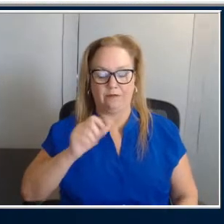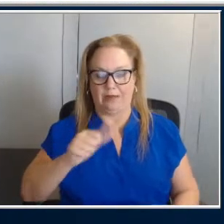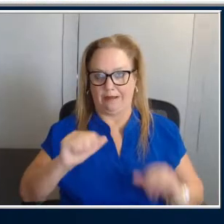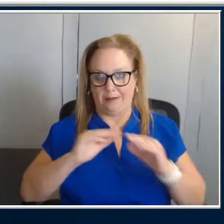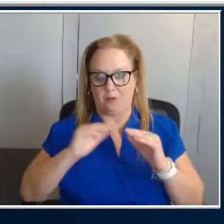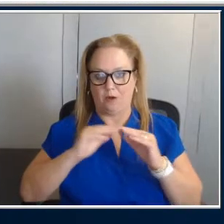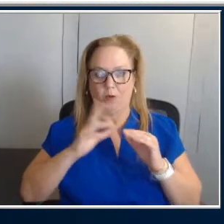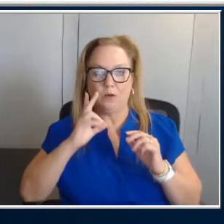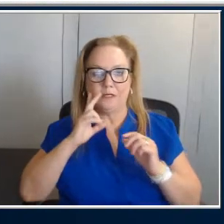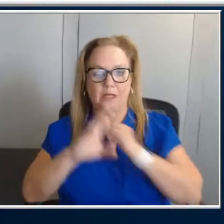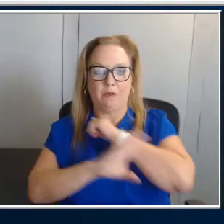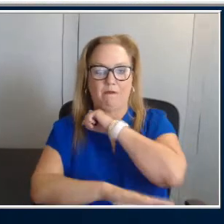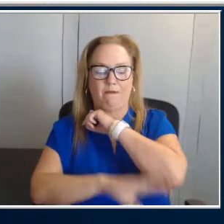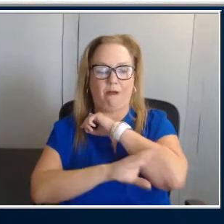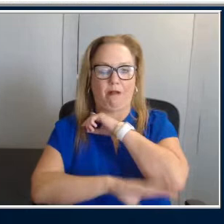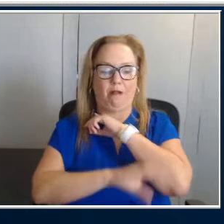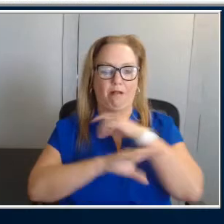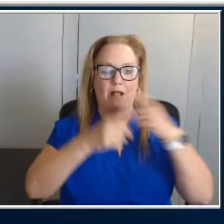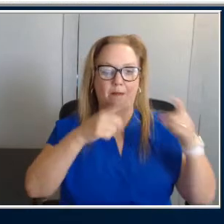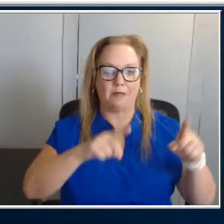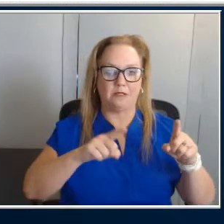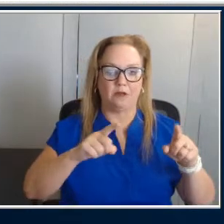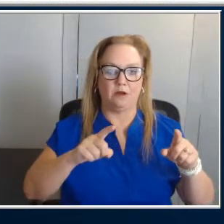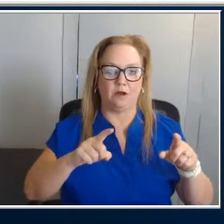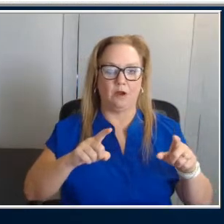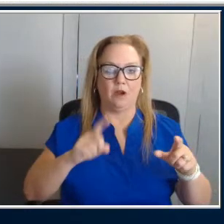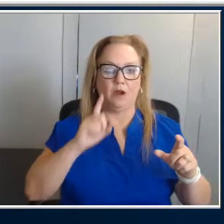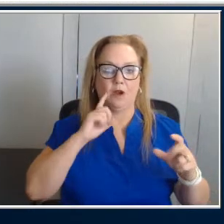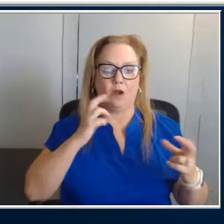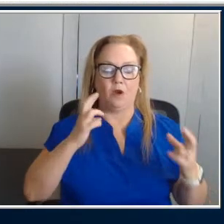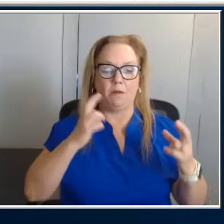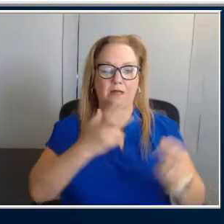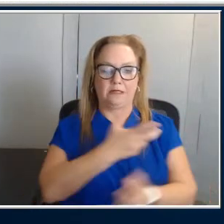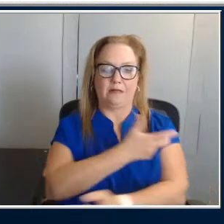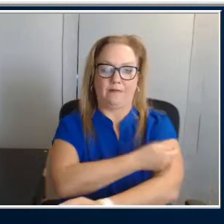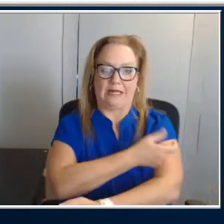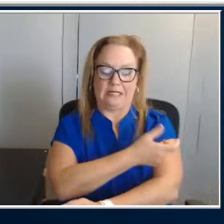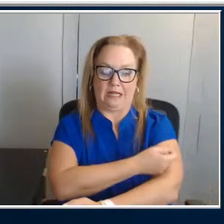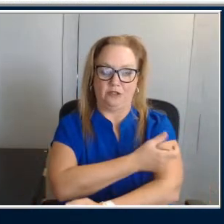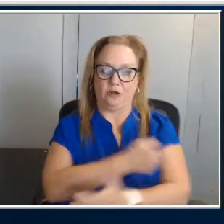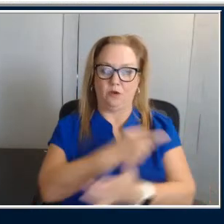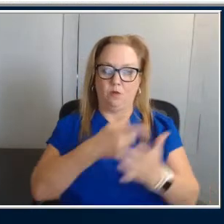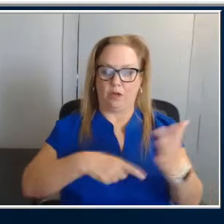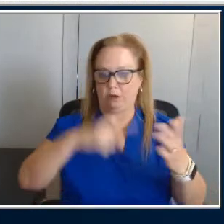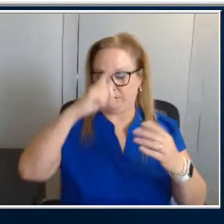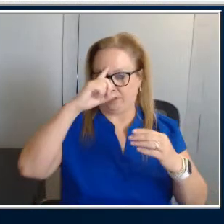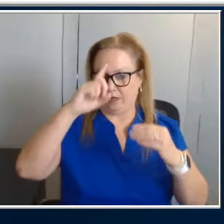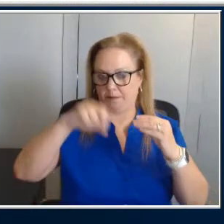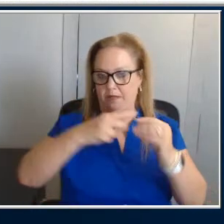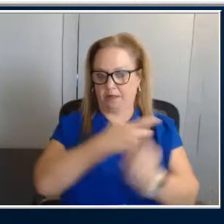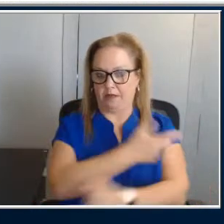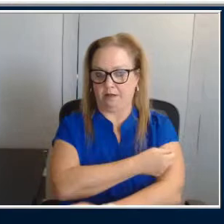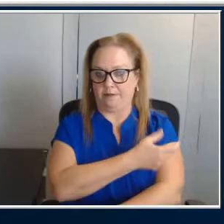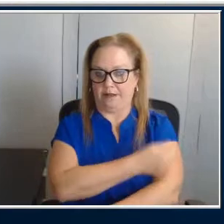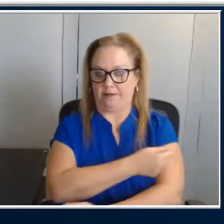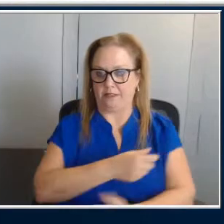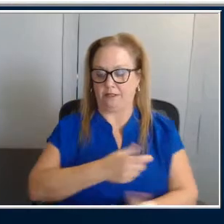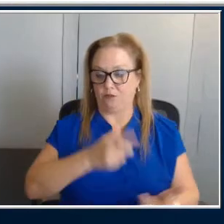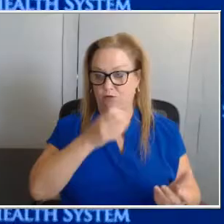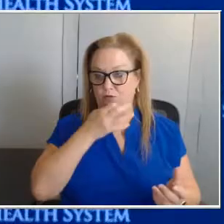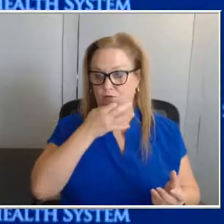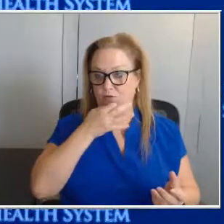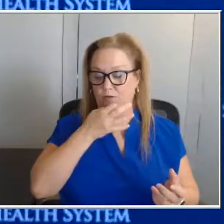what the fall brings. But hopefully some vaccination coming out about then. What do you think about that? We're going to get that monovalent out soon? Yeah, I